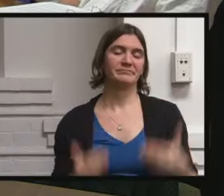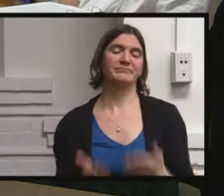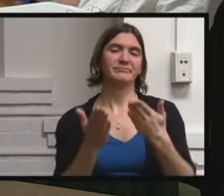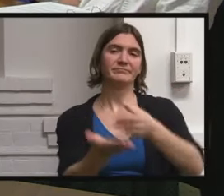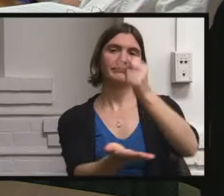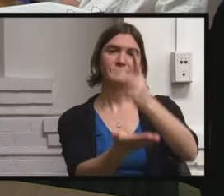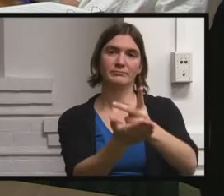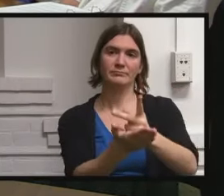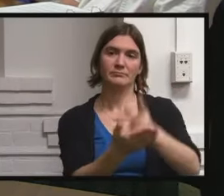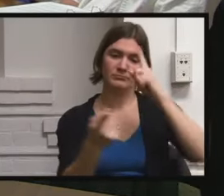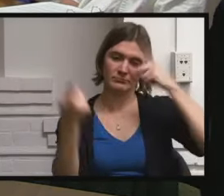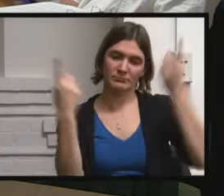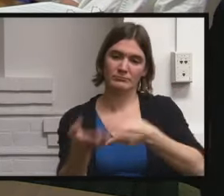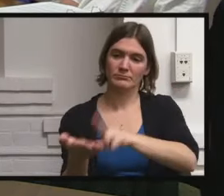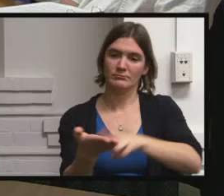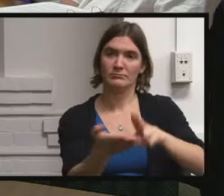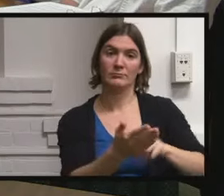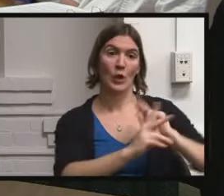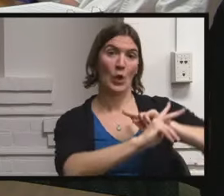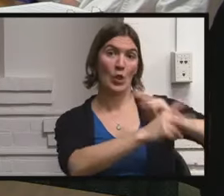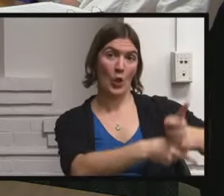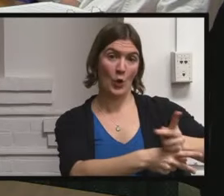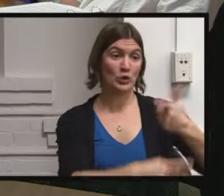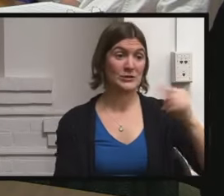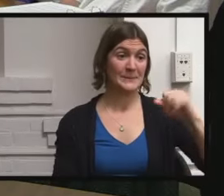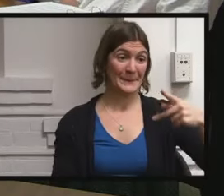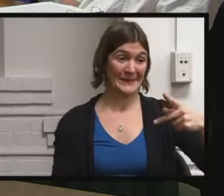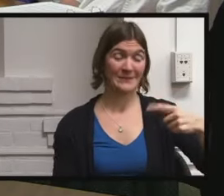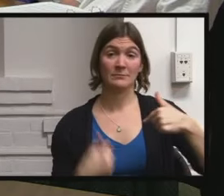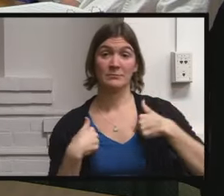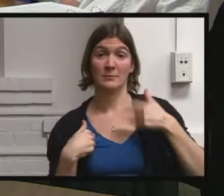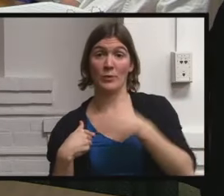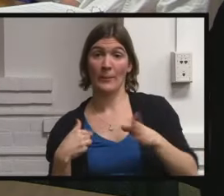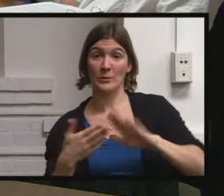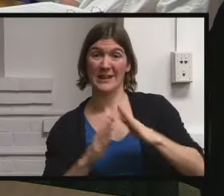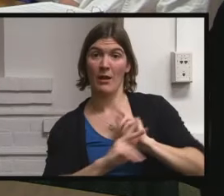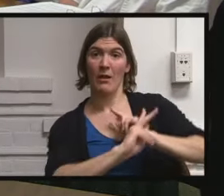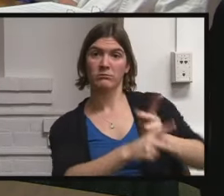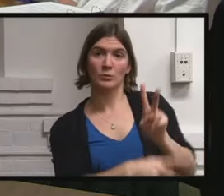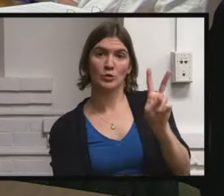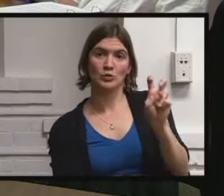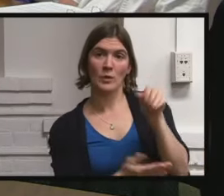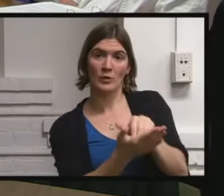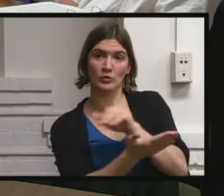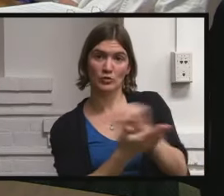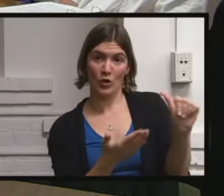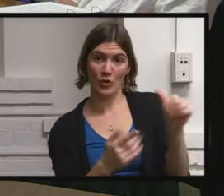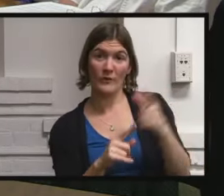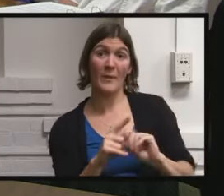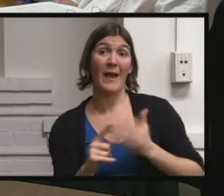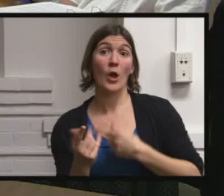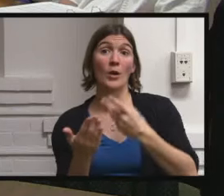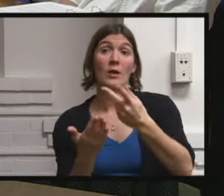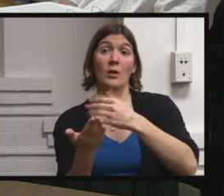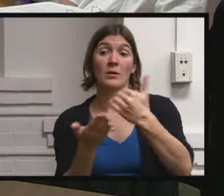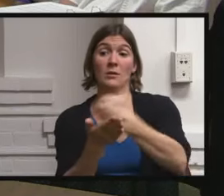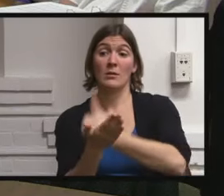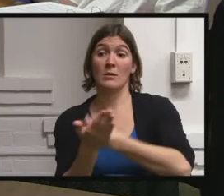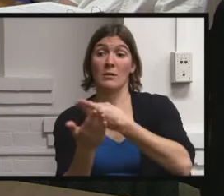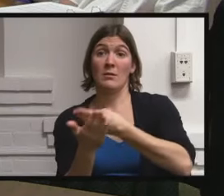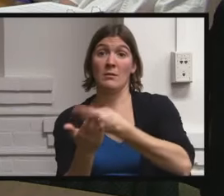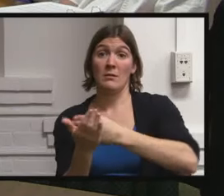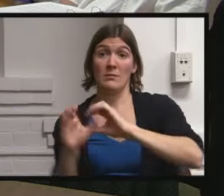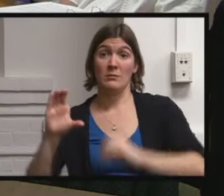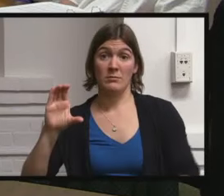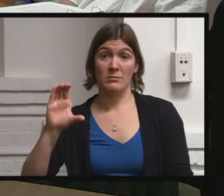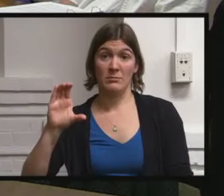loan agreement between GS Precision and the town of Brattleboro for a $200,000 loan from the town's program income fund. The